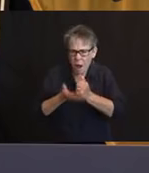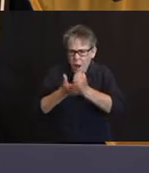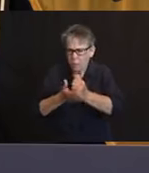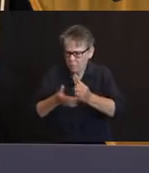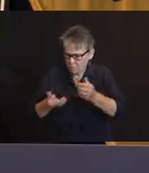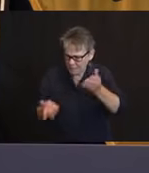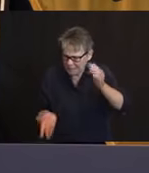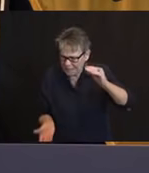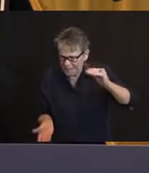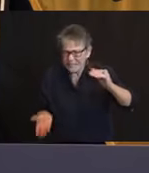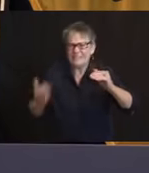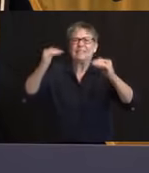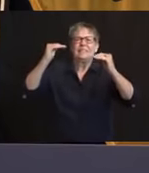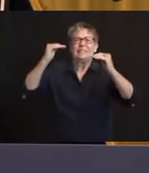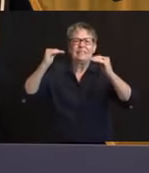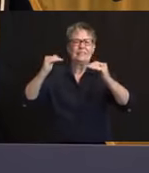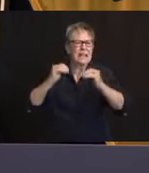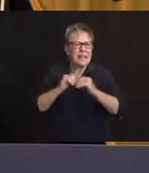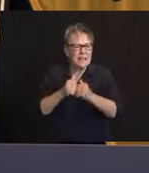Let me start with the last one.